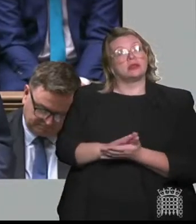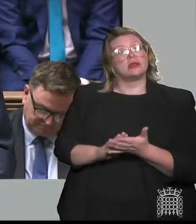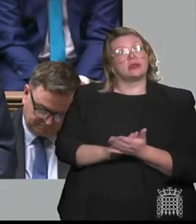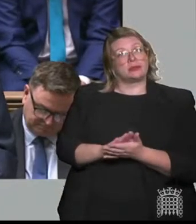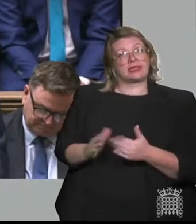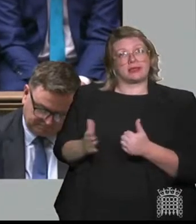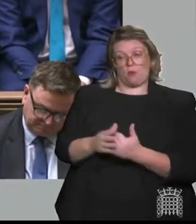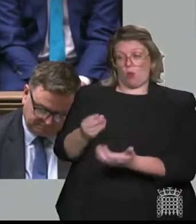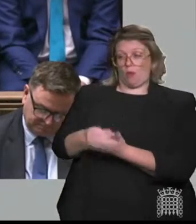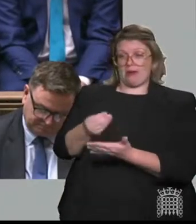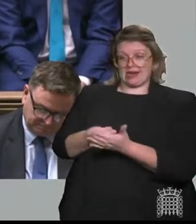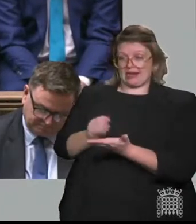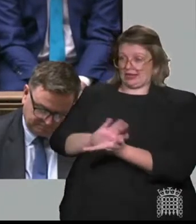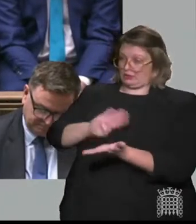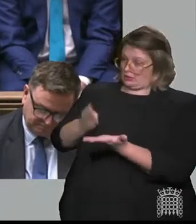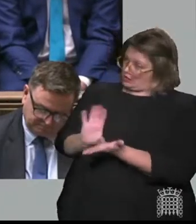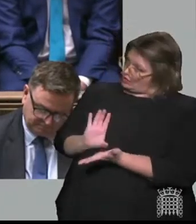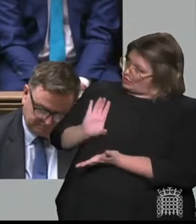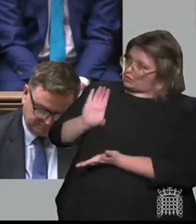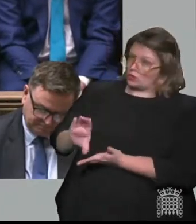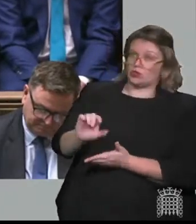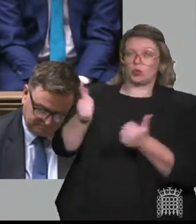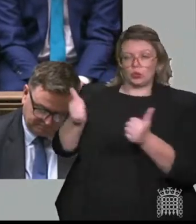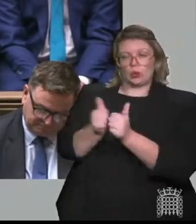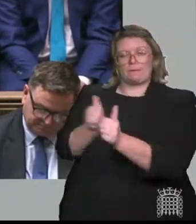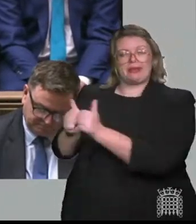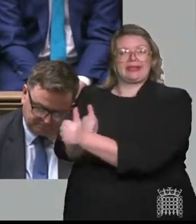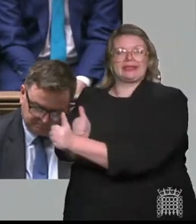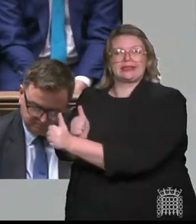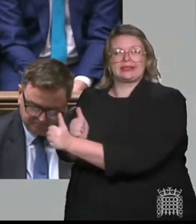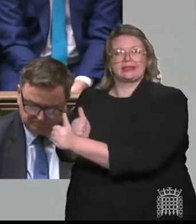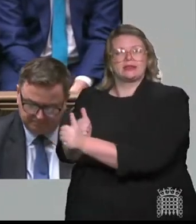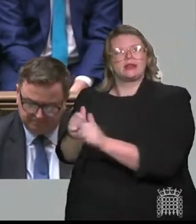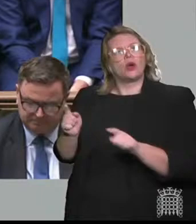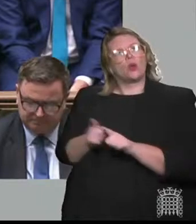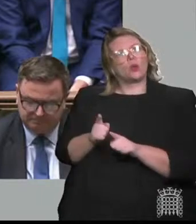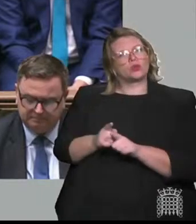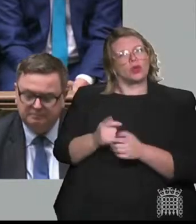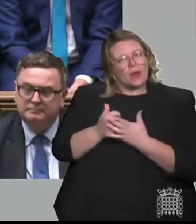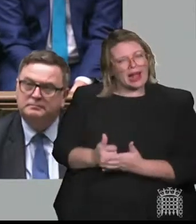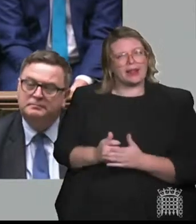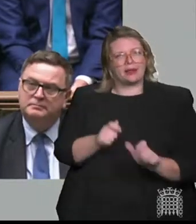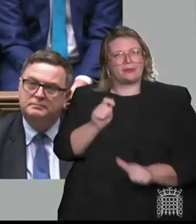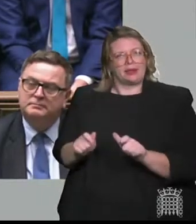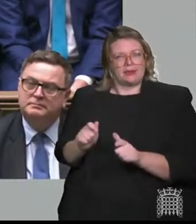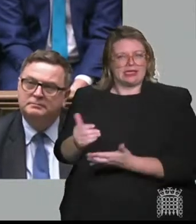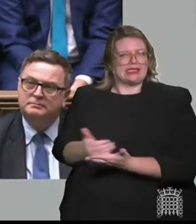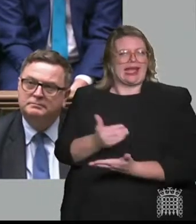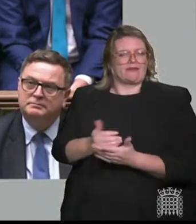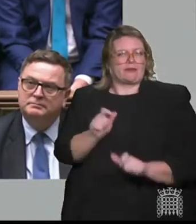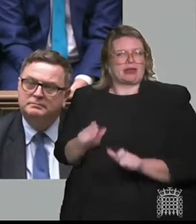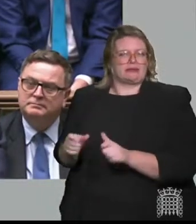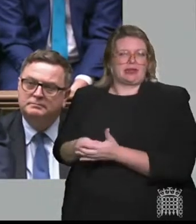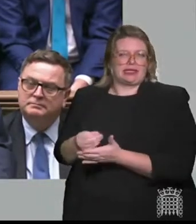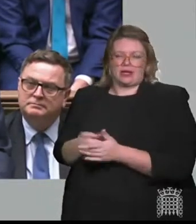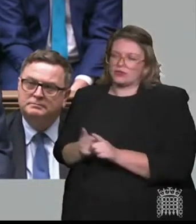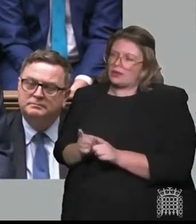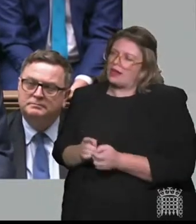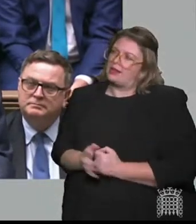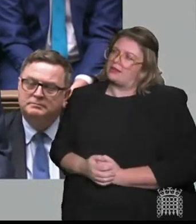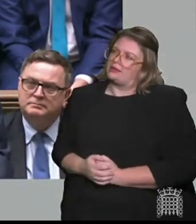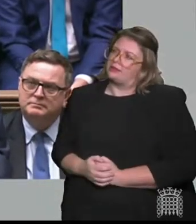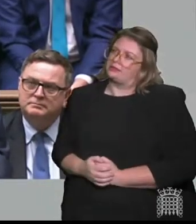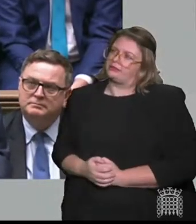capital going to our most promising growth companies in a way that also improves outcomes for savers. I'll take forward